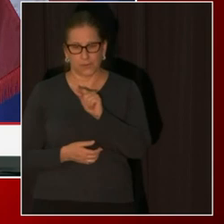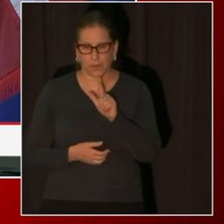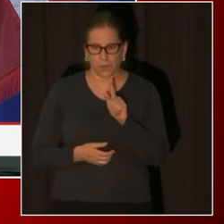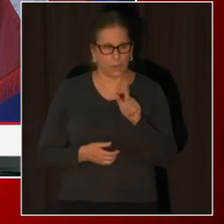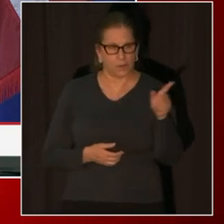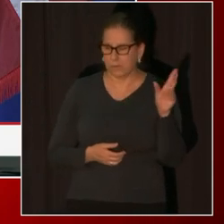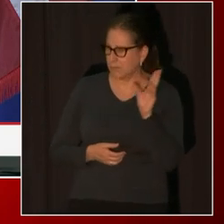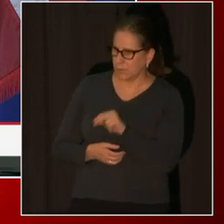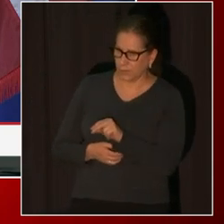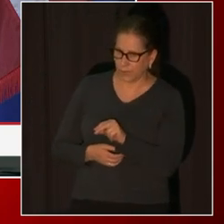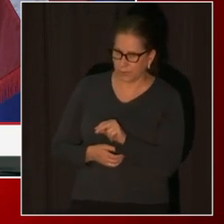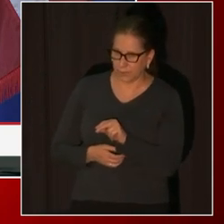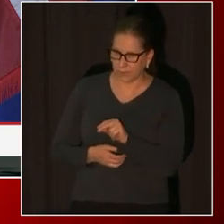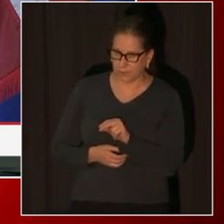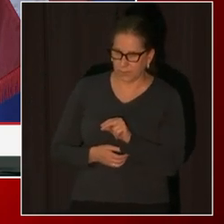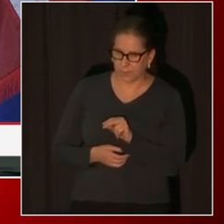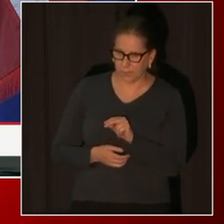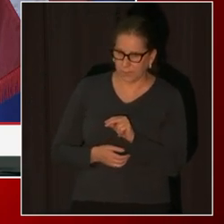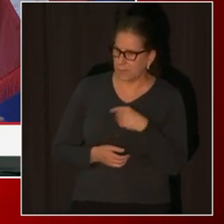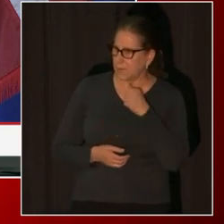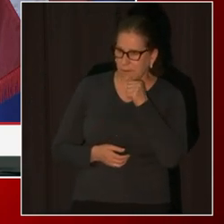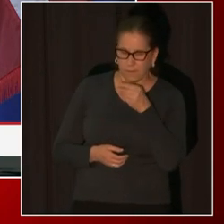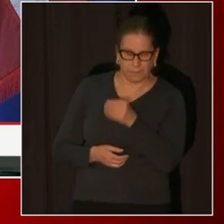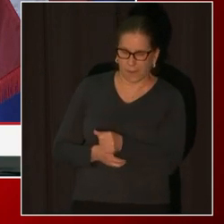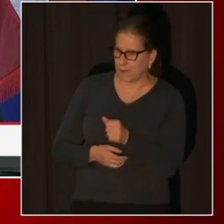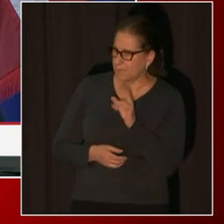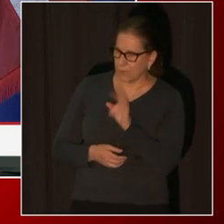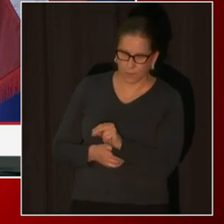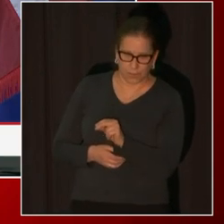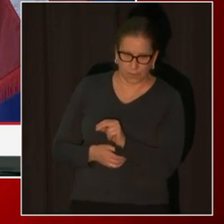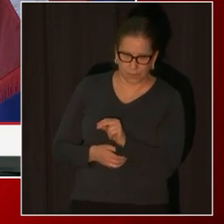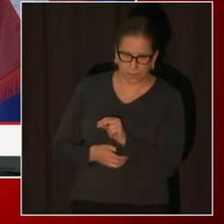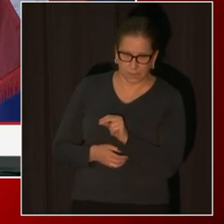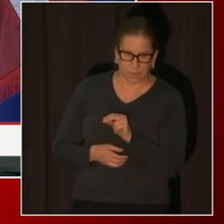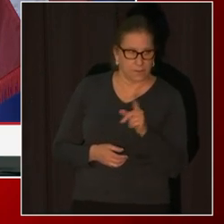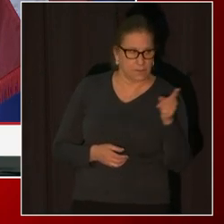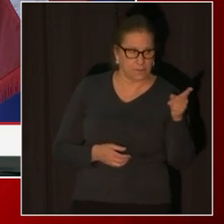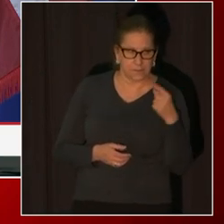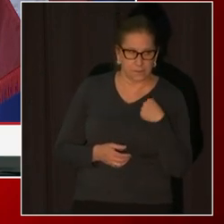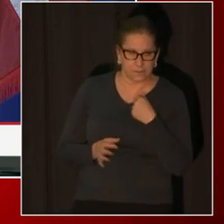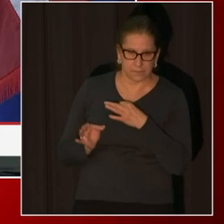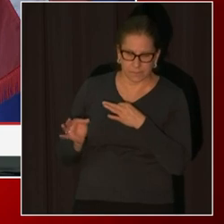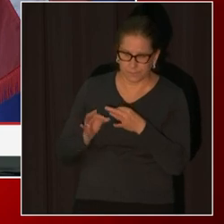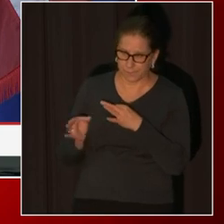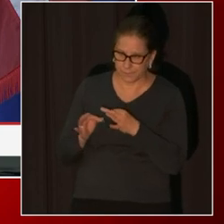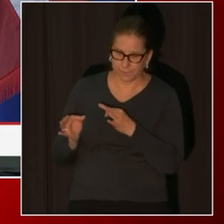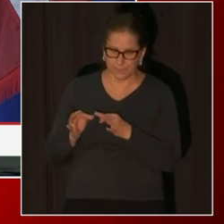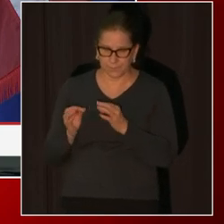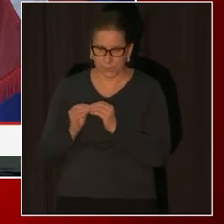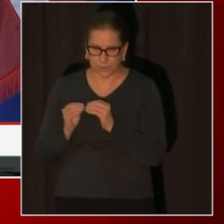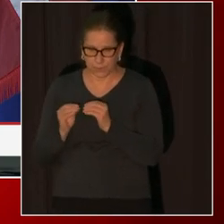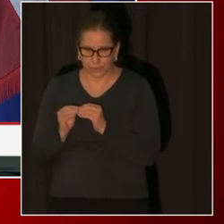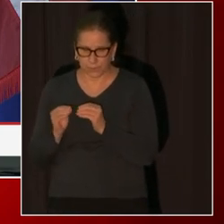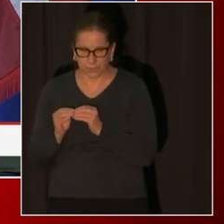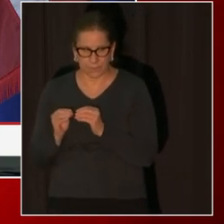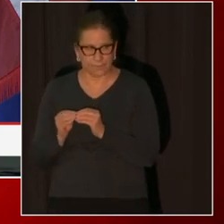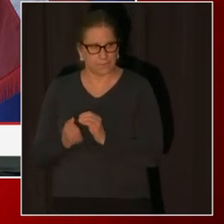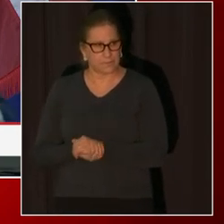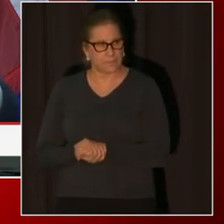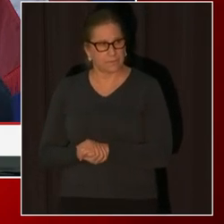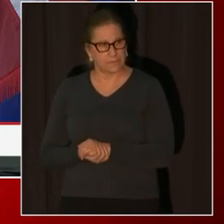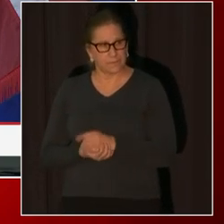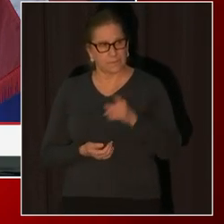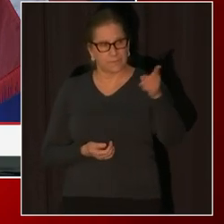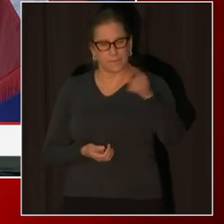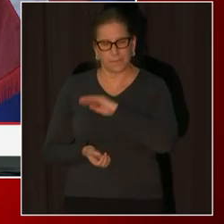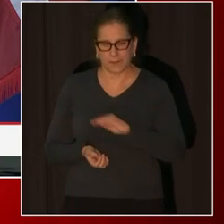will not be paying it. Let me just say a little bit more, because what we're saying here is not insignificant,